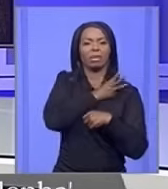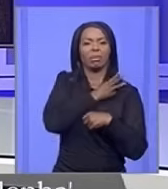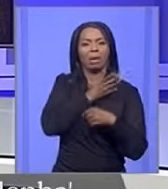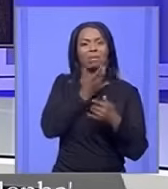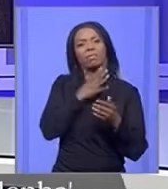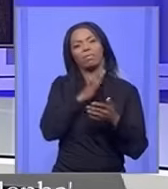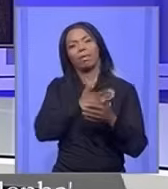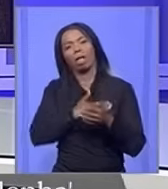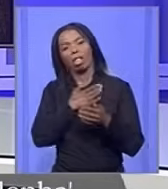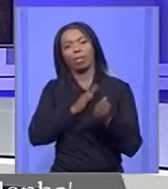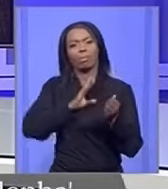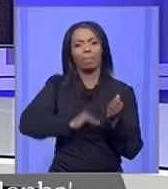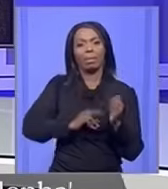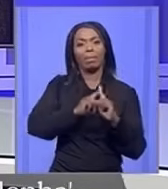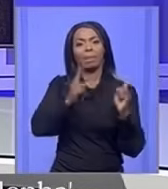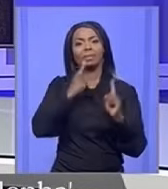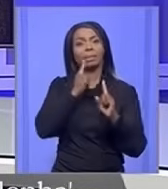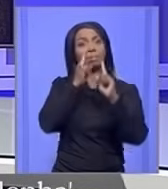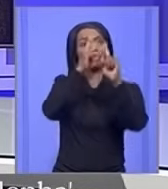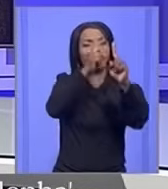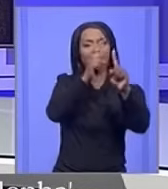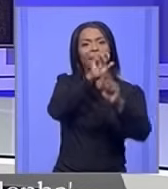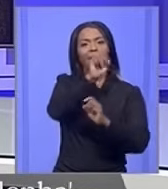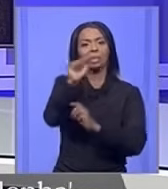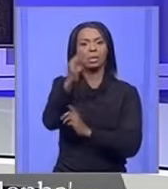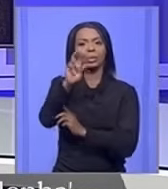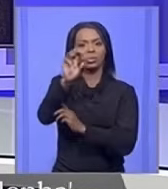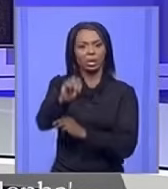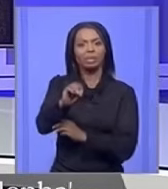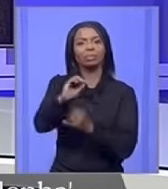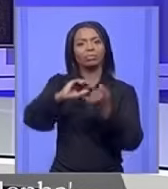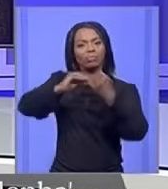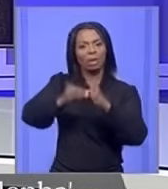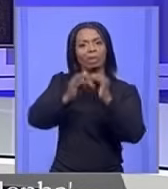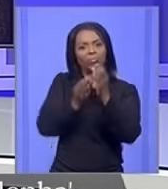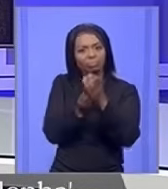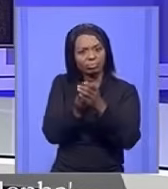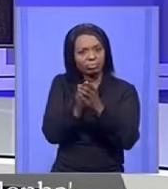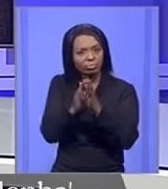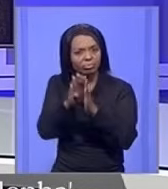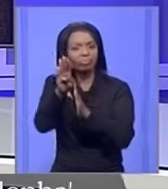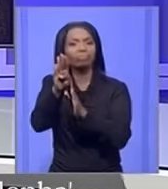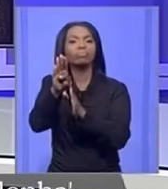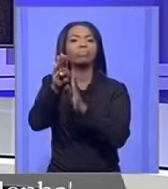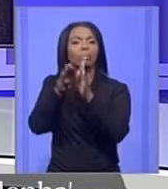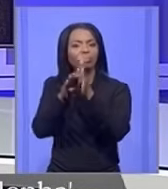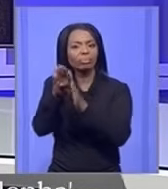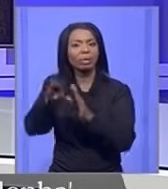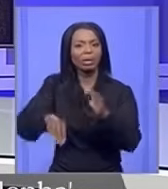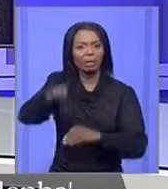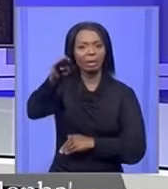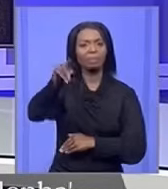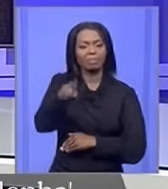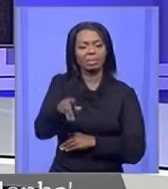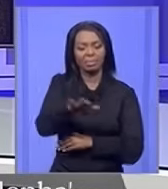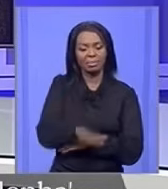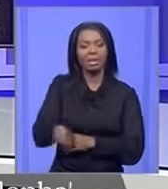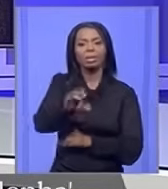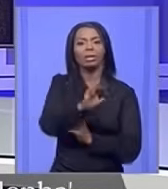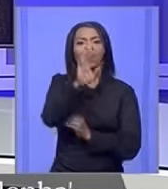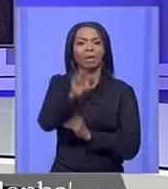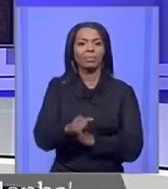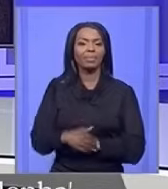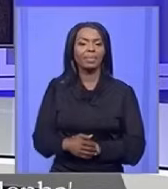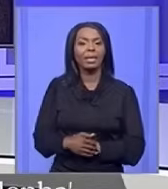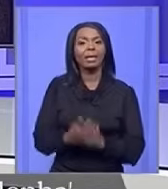re maikemišetšo a SA20 ke go godiša krikete maemong a bomagogorwane ka nageng. Sehla seo